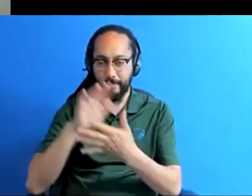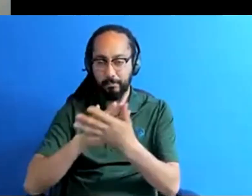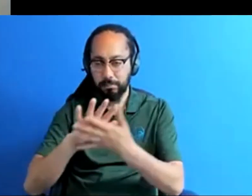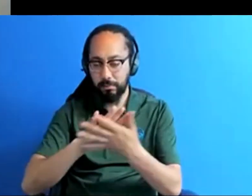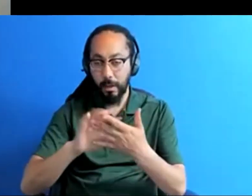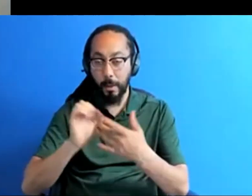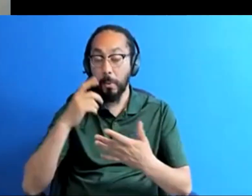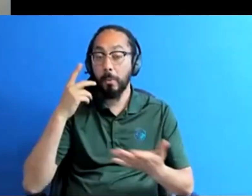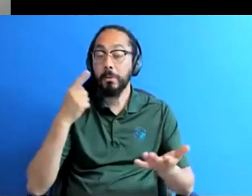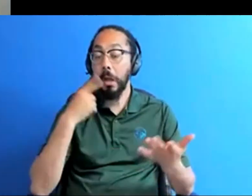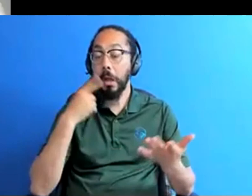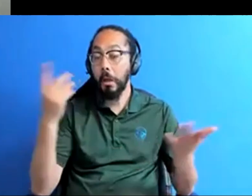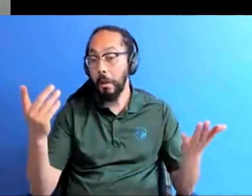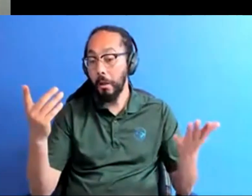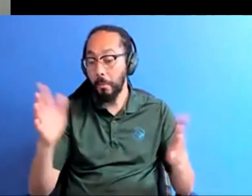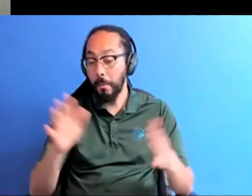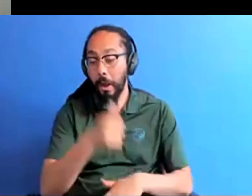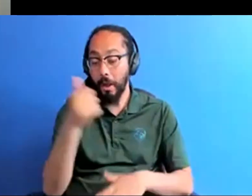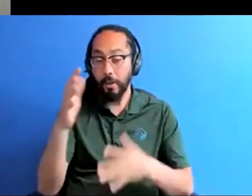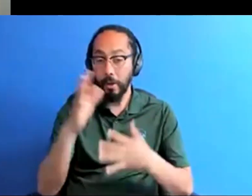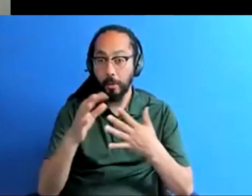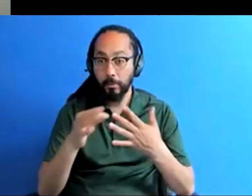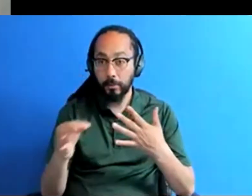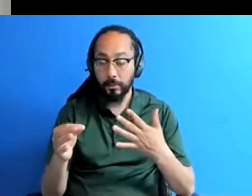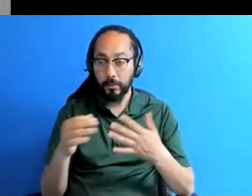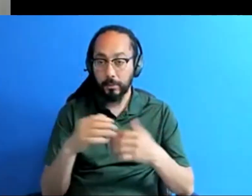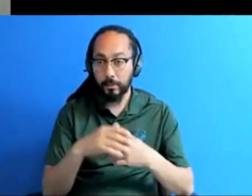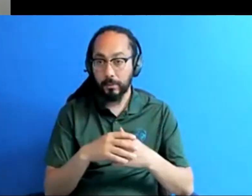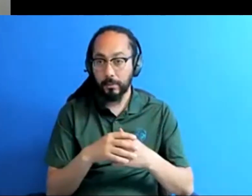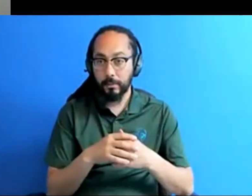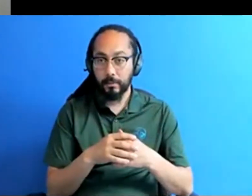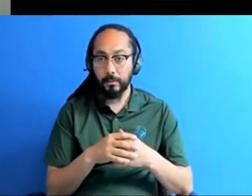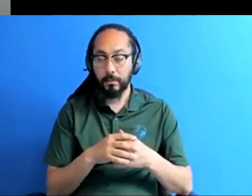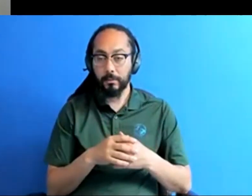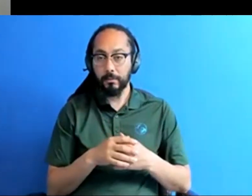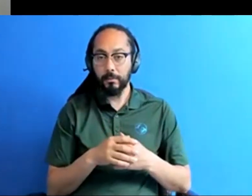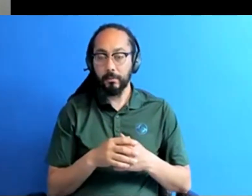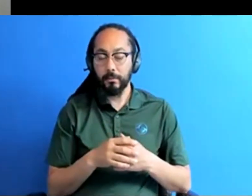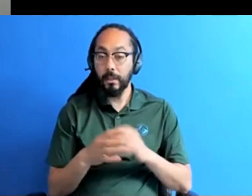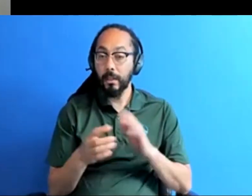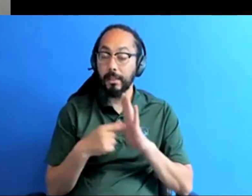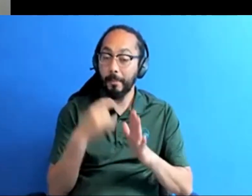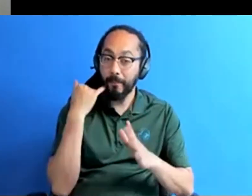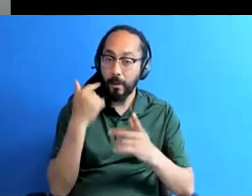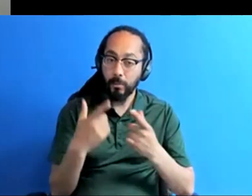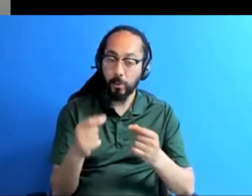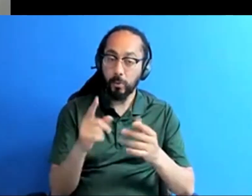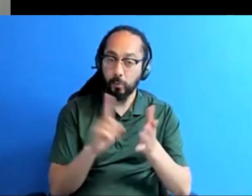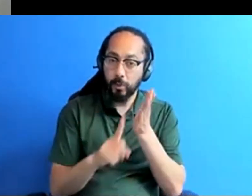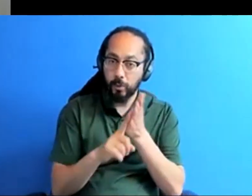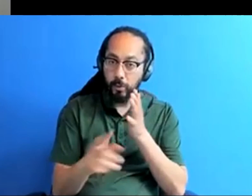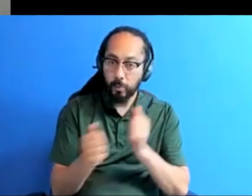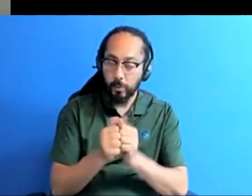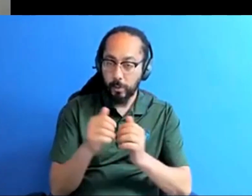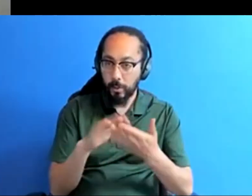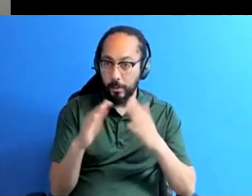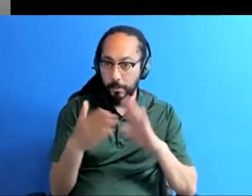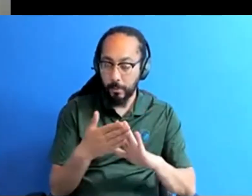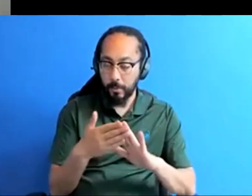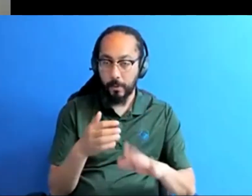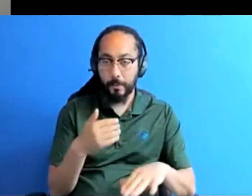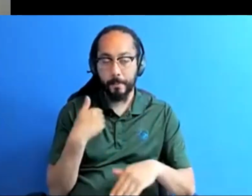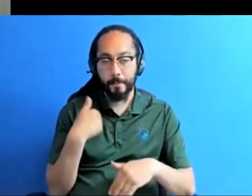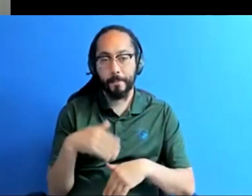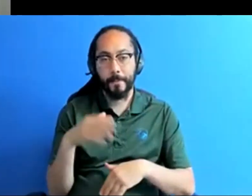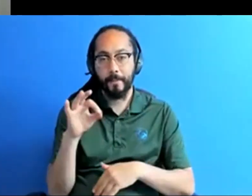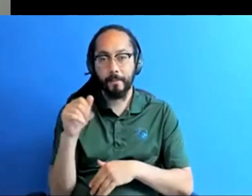other options? So for example, when I am doing research with the community, I am a fan of